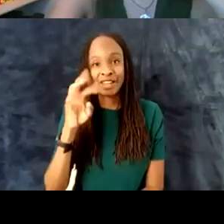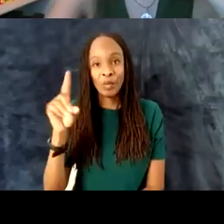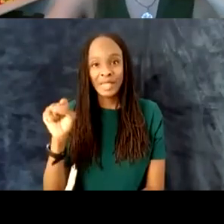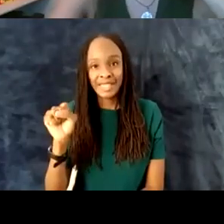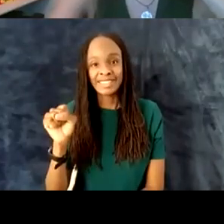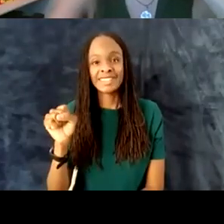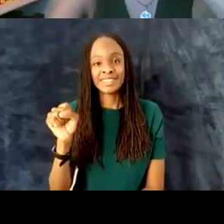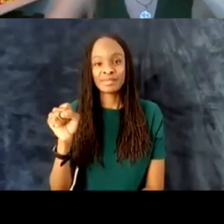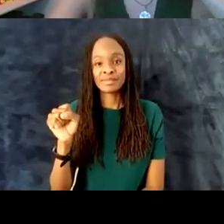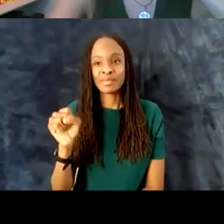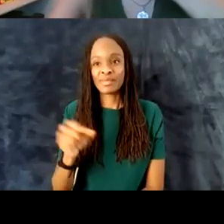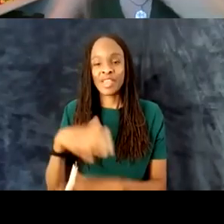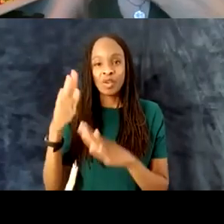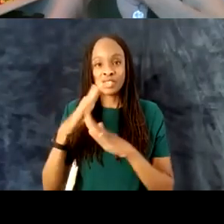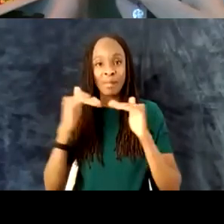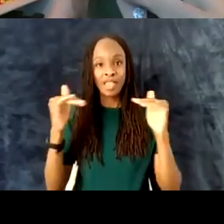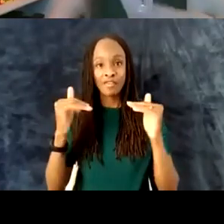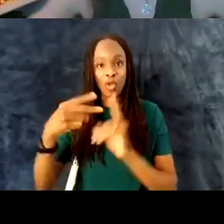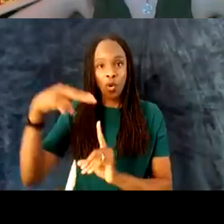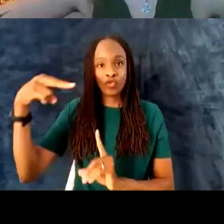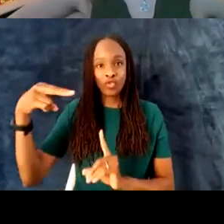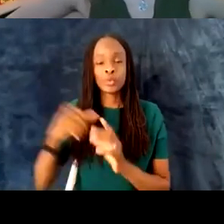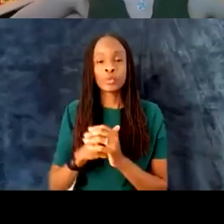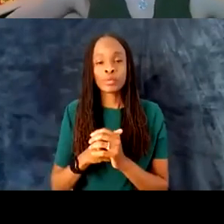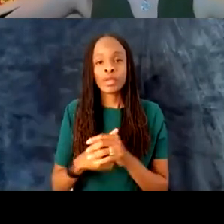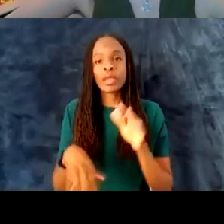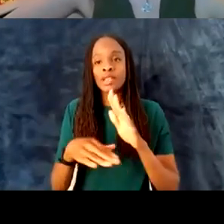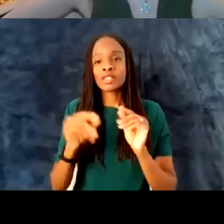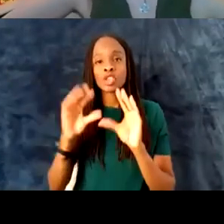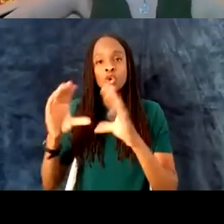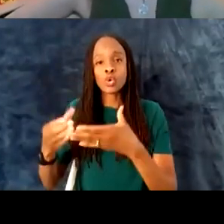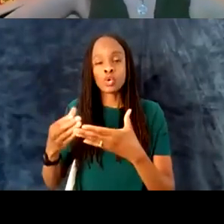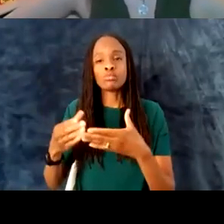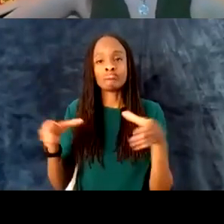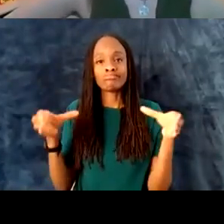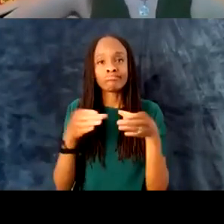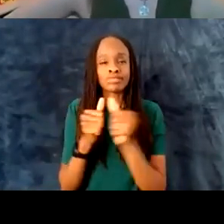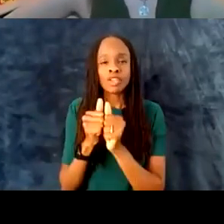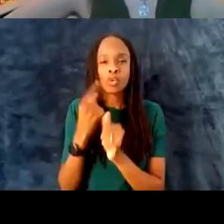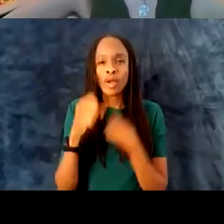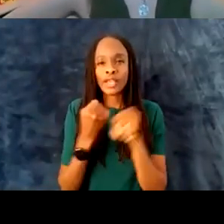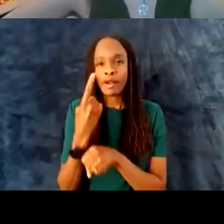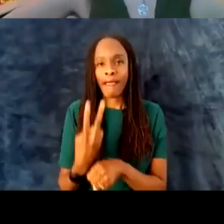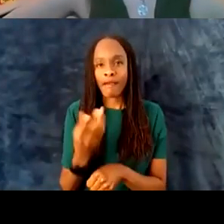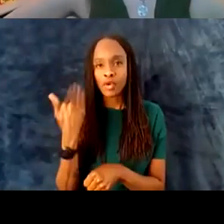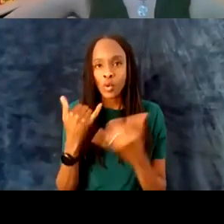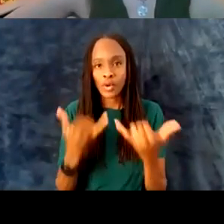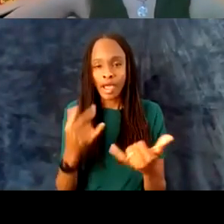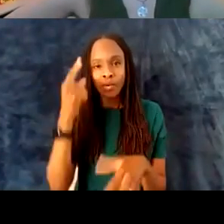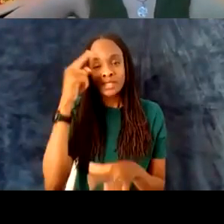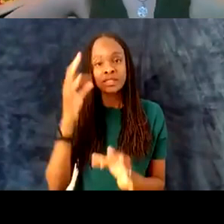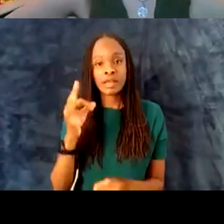just top level overview. Basically, the group came together over a year and a half ago now and decided